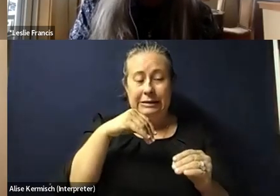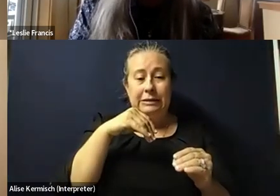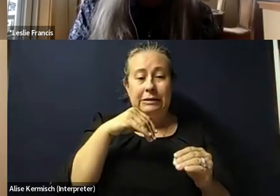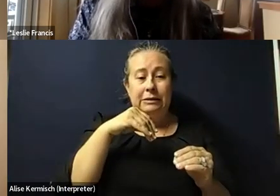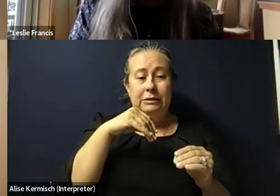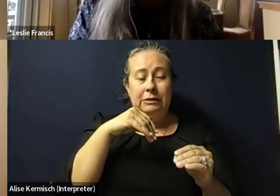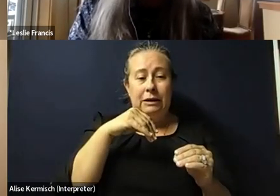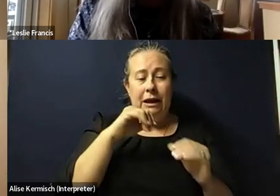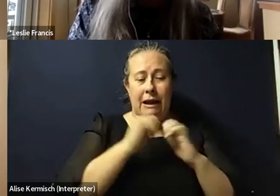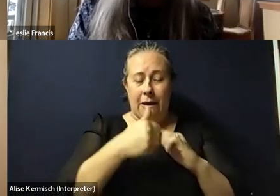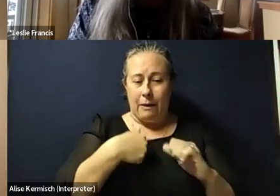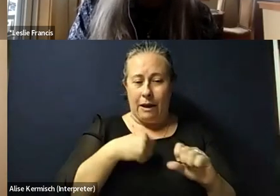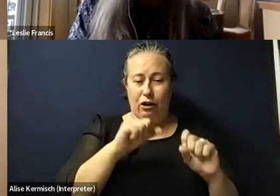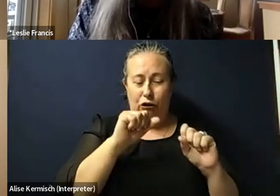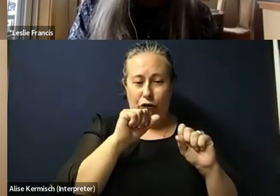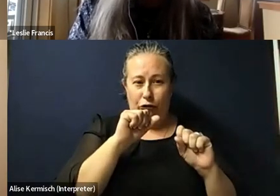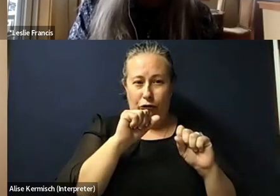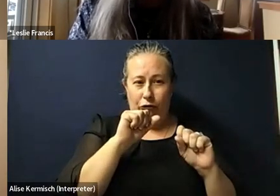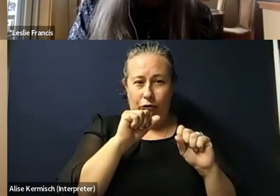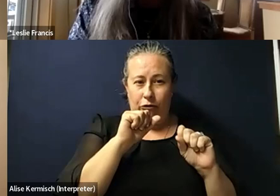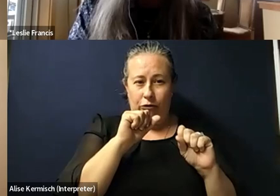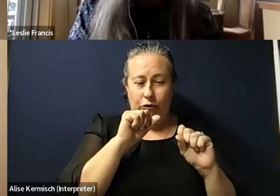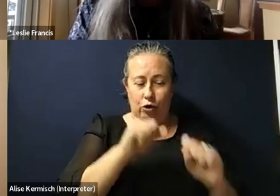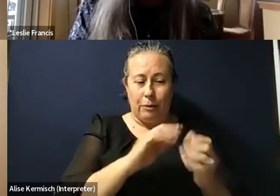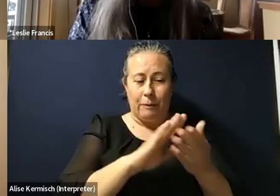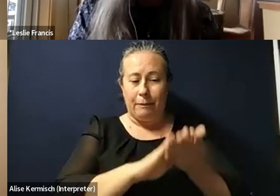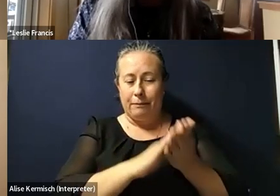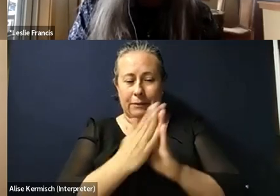I could become an